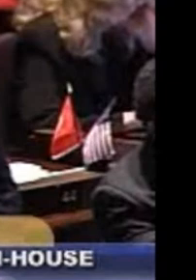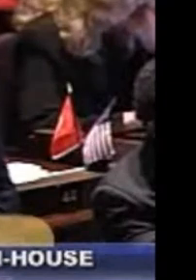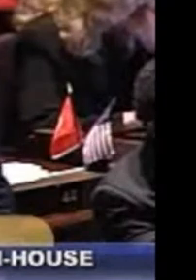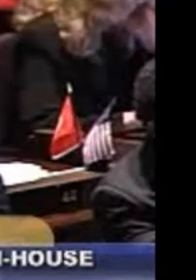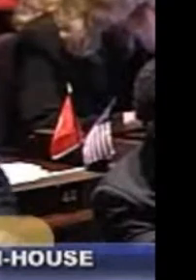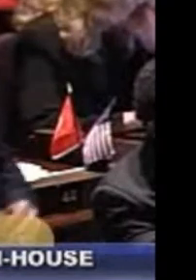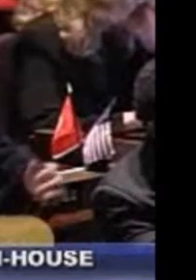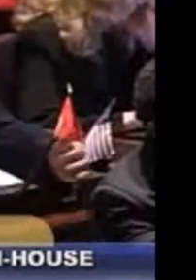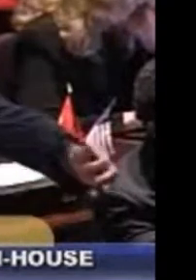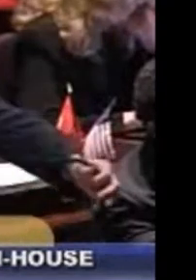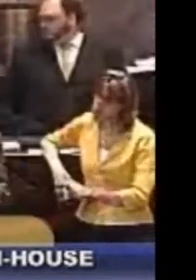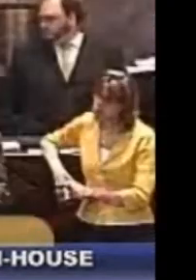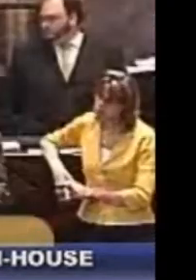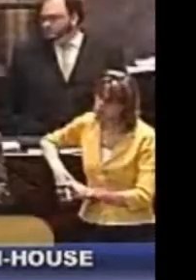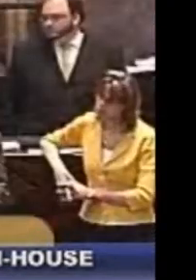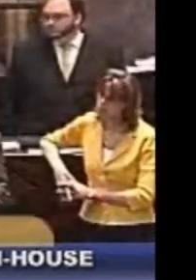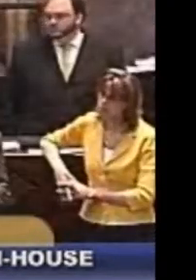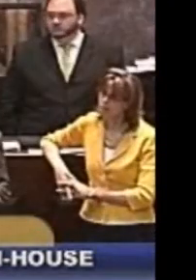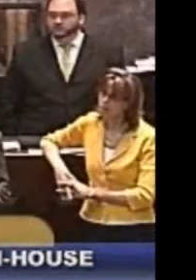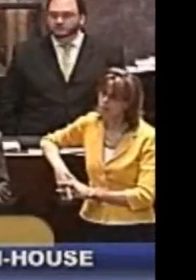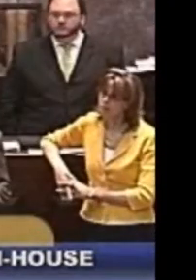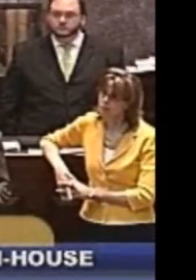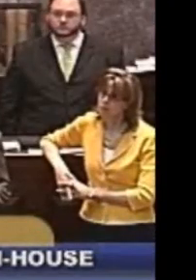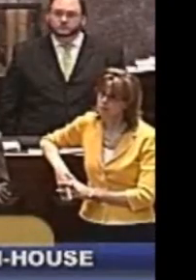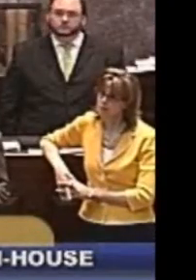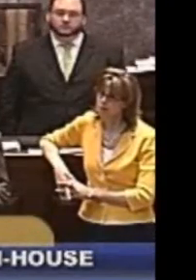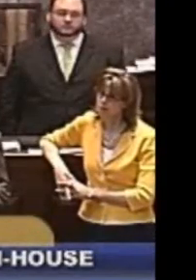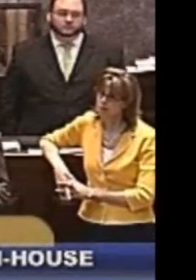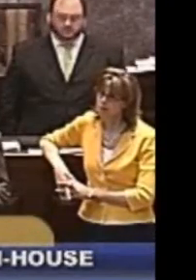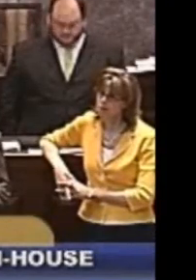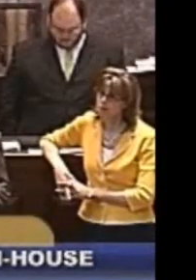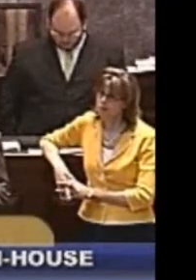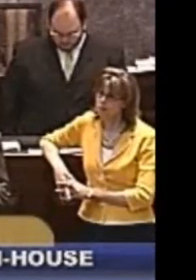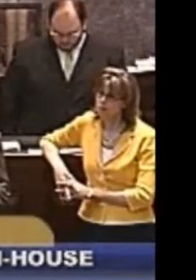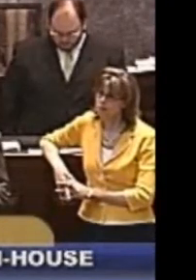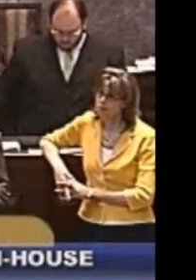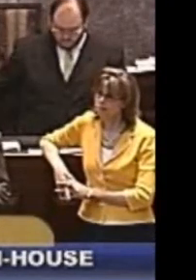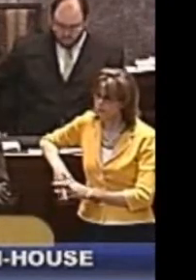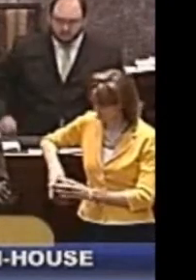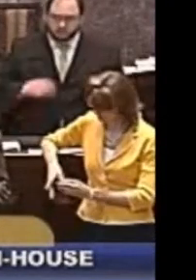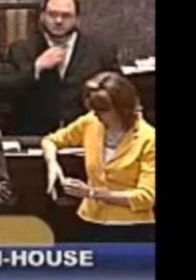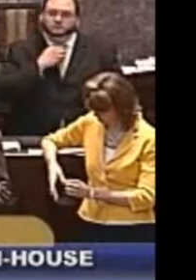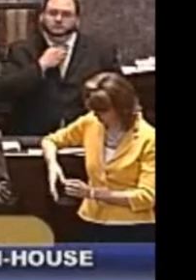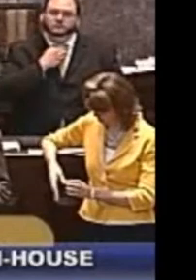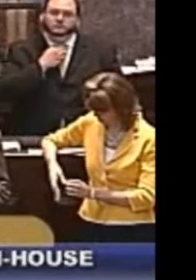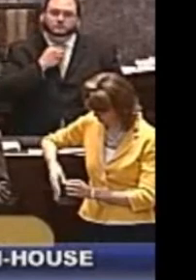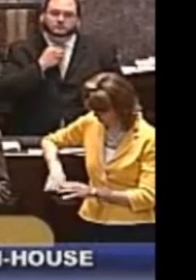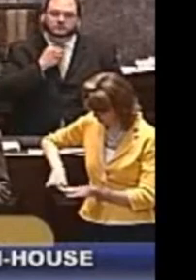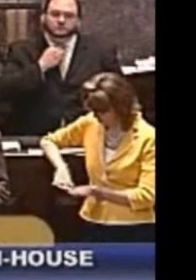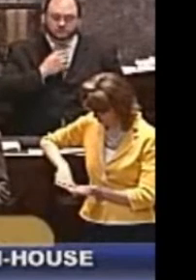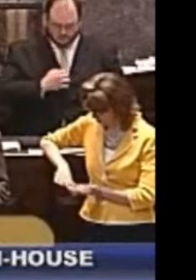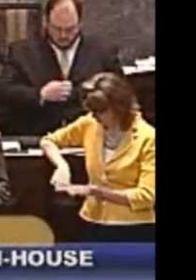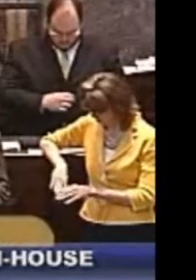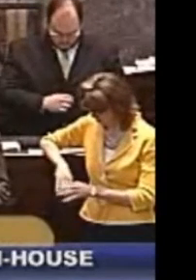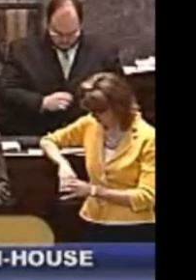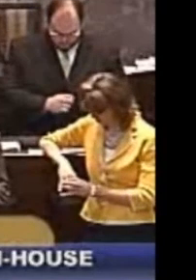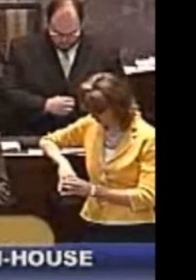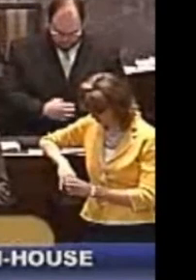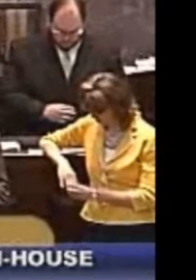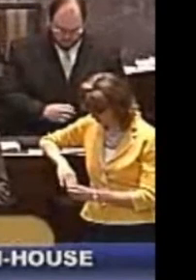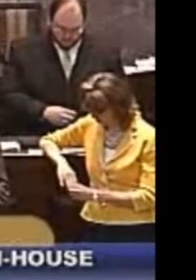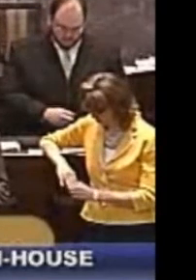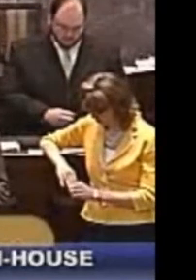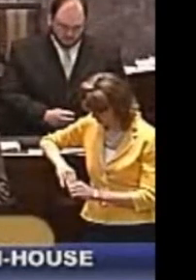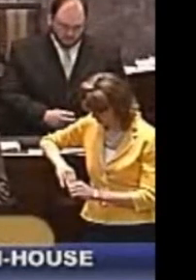let me say I appreciate your comments. I truly do, because you've got a perspective there that we needed to hear, and I appreciate that. Let me